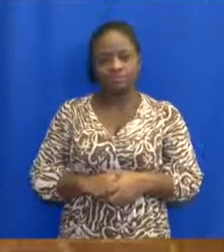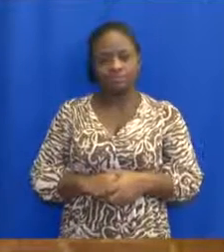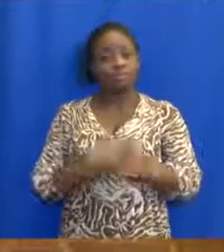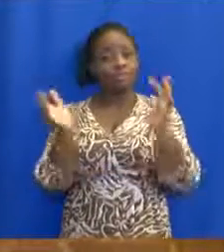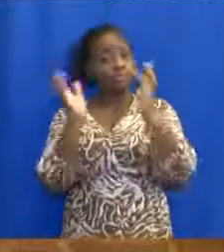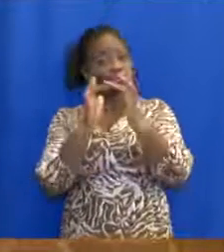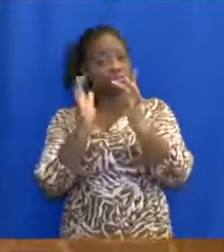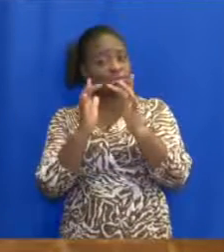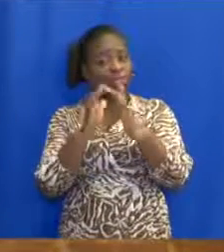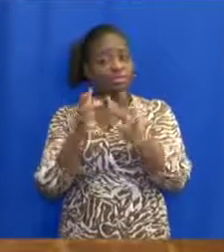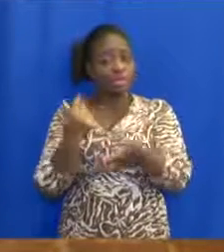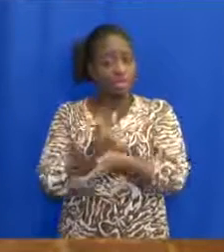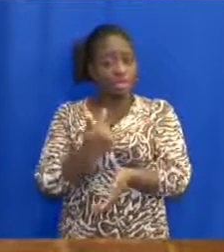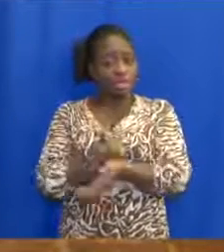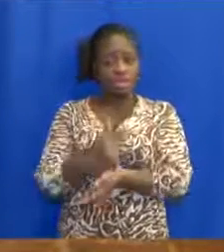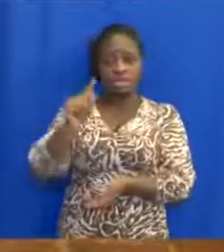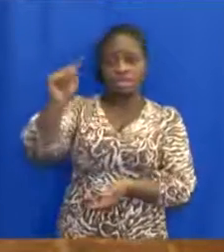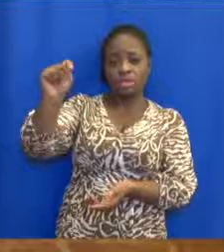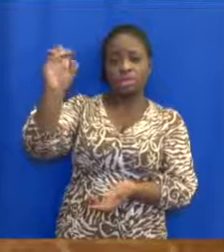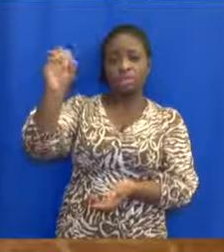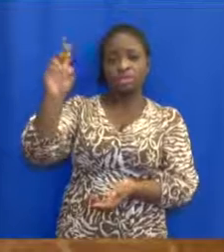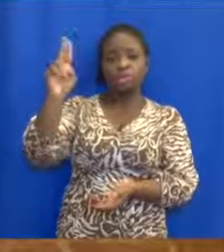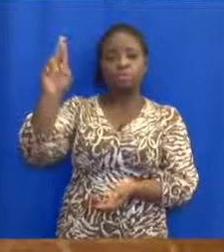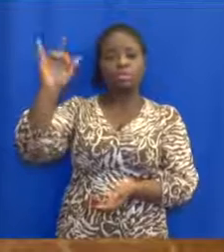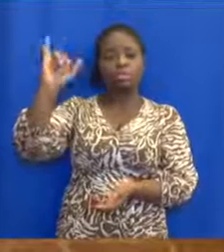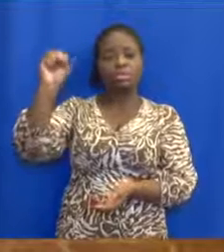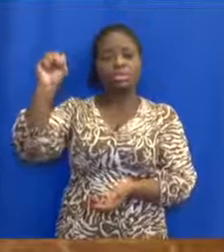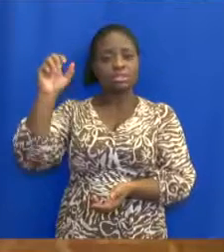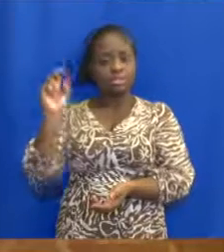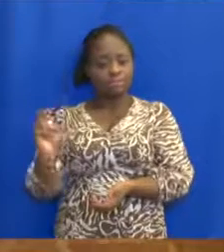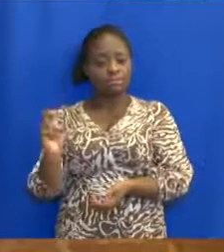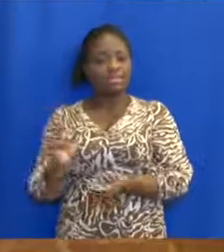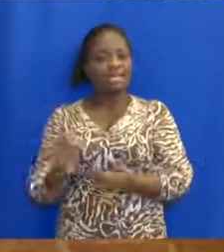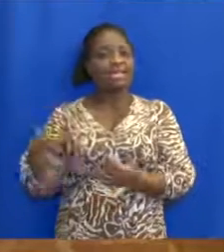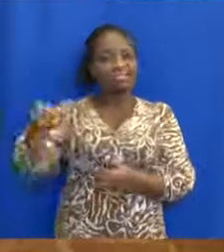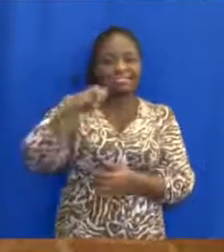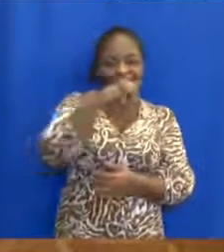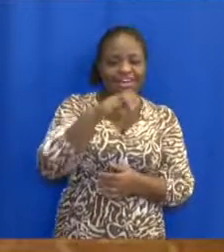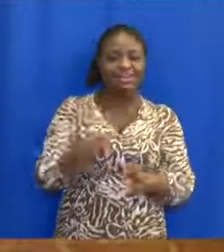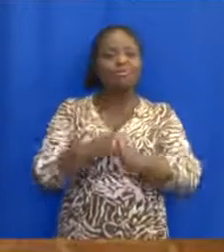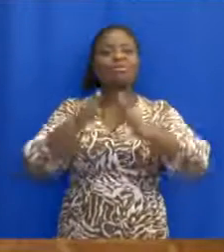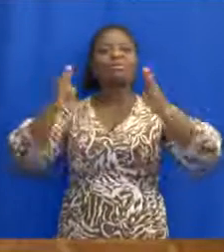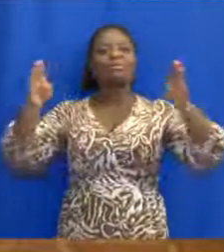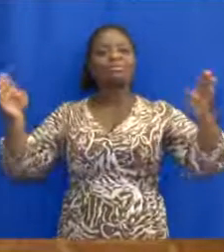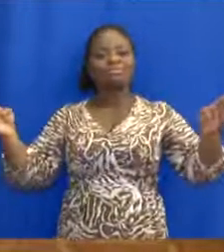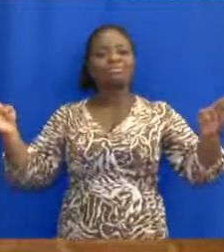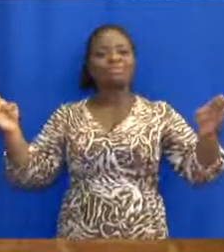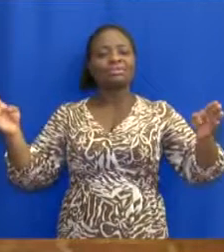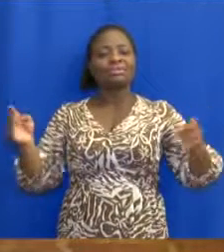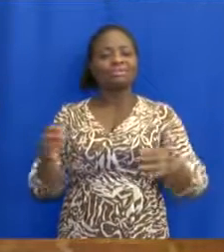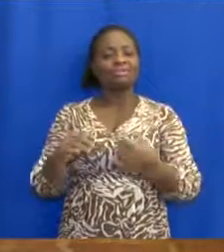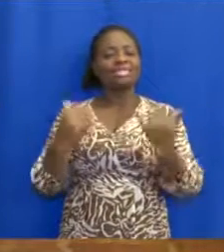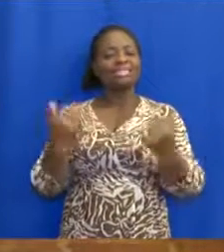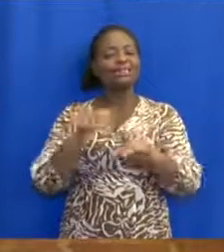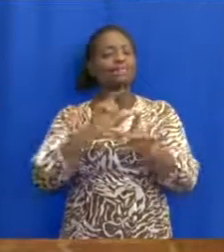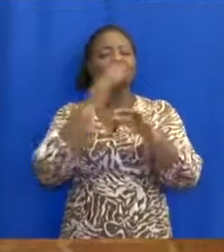In consultation with the Ghana Tourism Authority and the health experts, I'm announcing the reopening of our nation's tourist